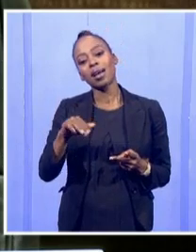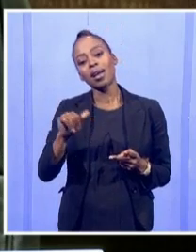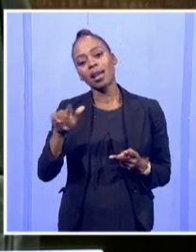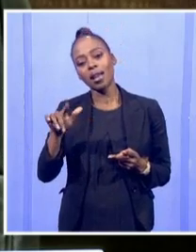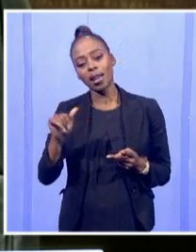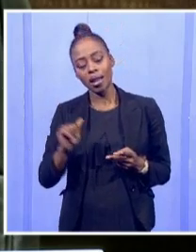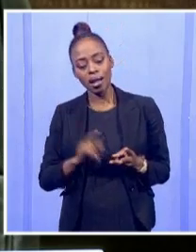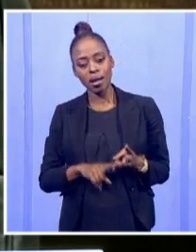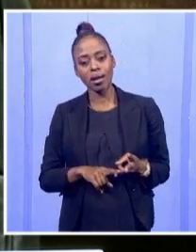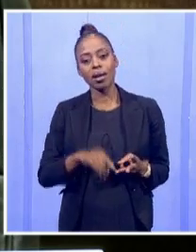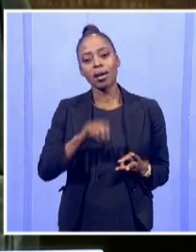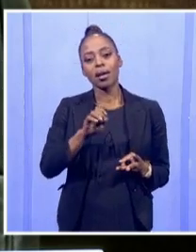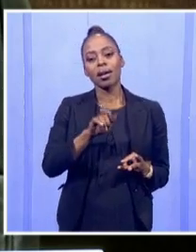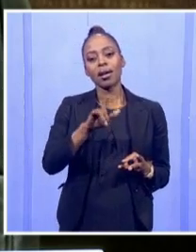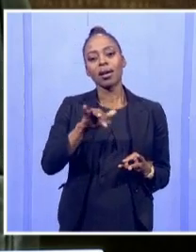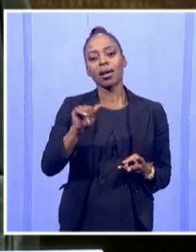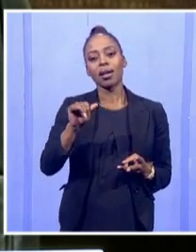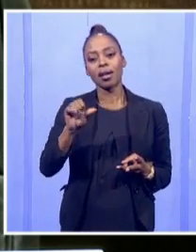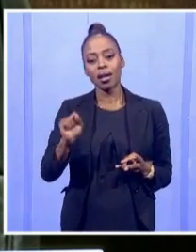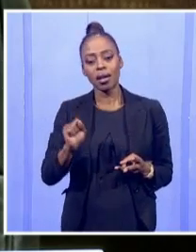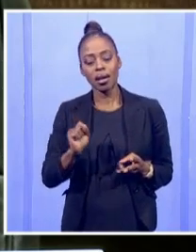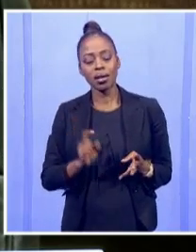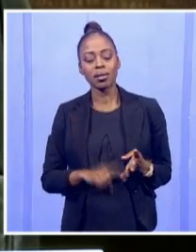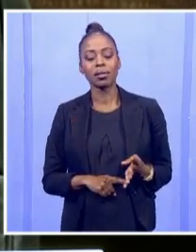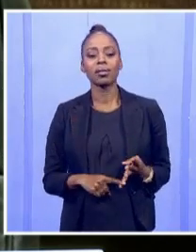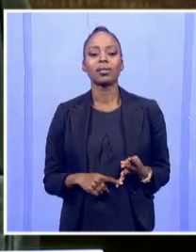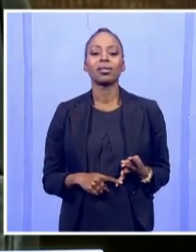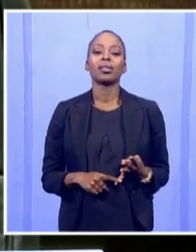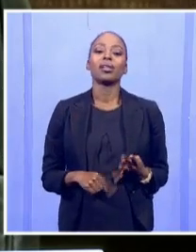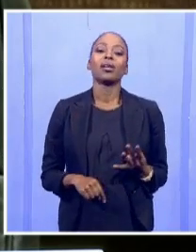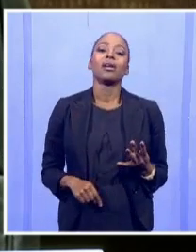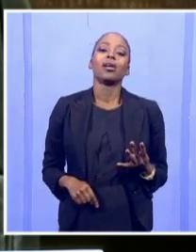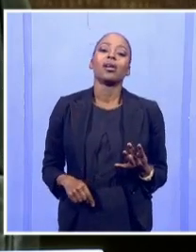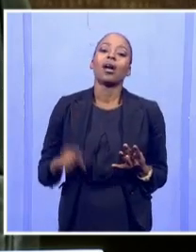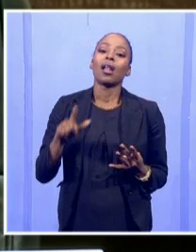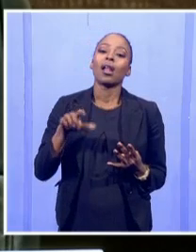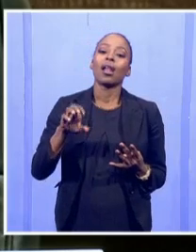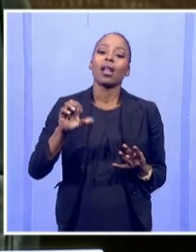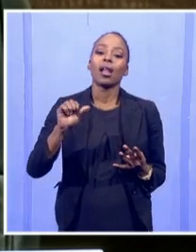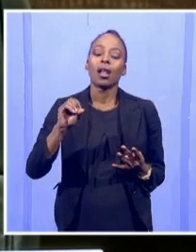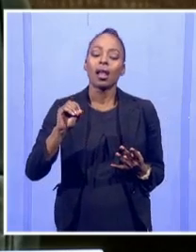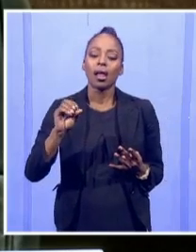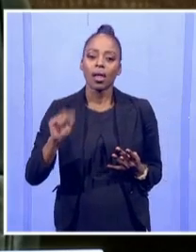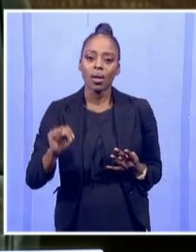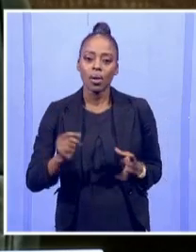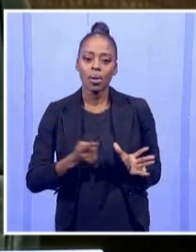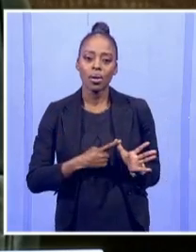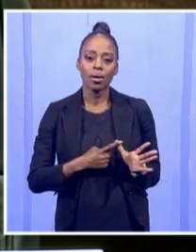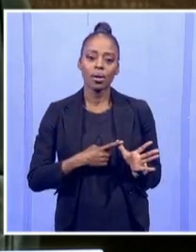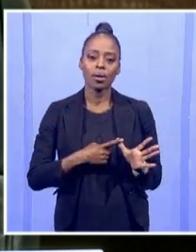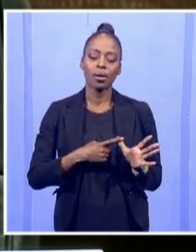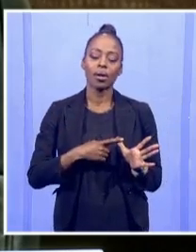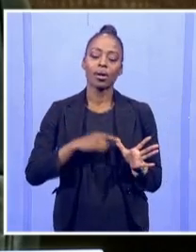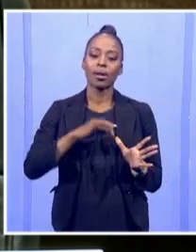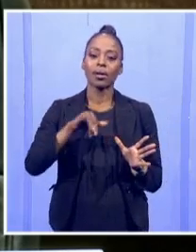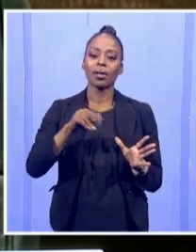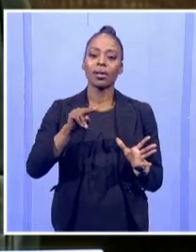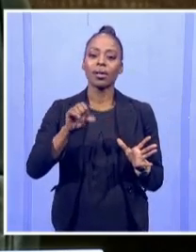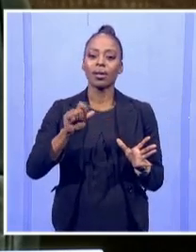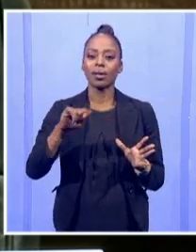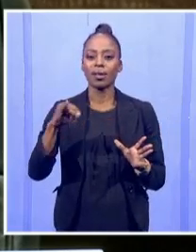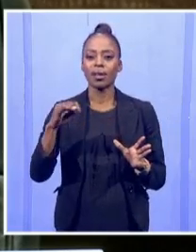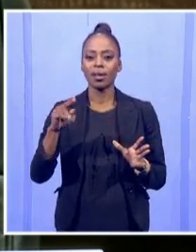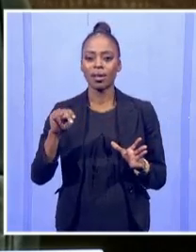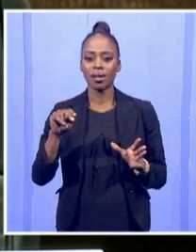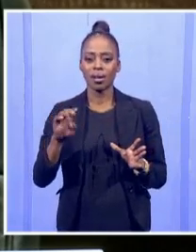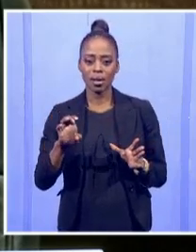AMCA, Elias Monachi from the Black Business Council, Leon Hussein from Bell Equipment, Justin Chadwick from the